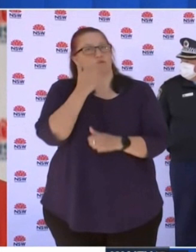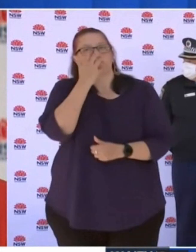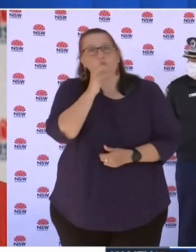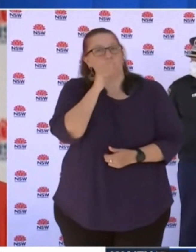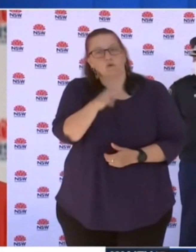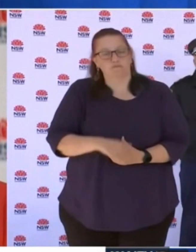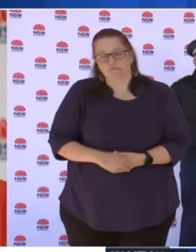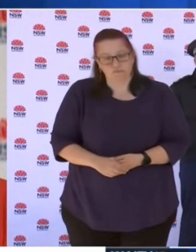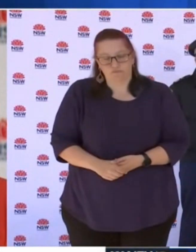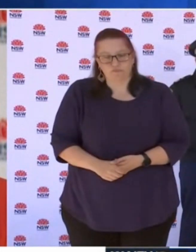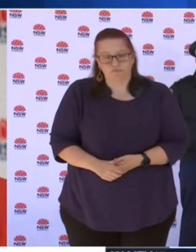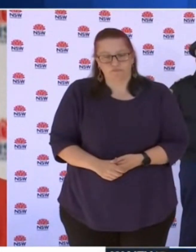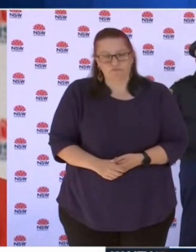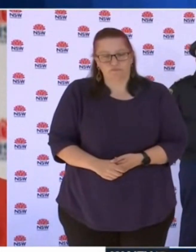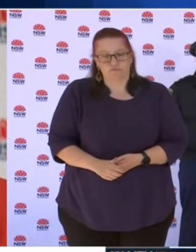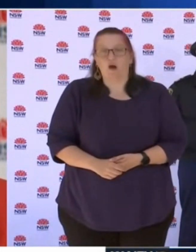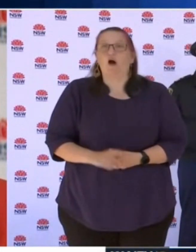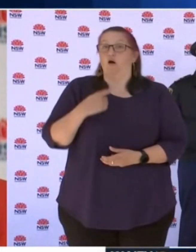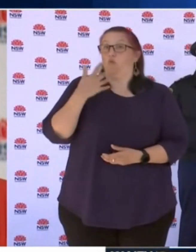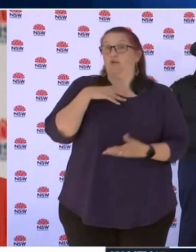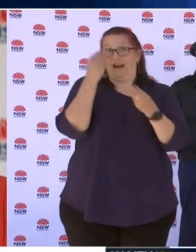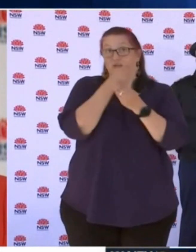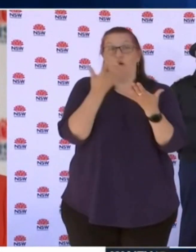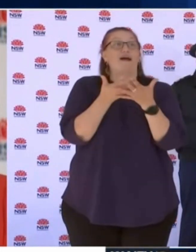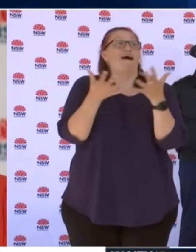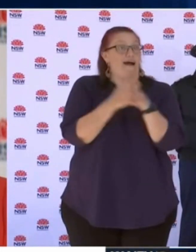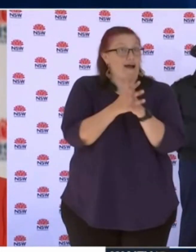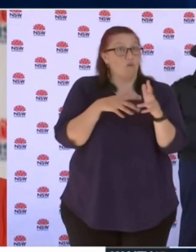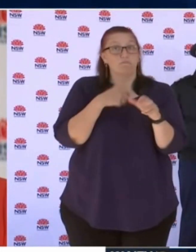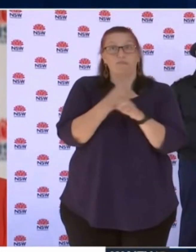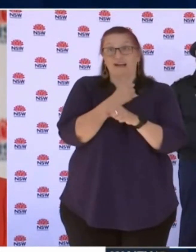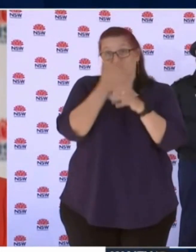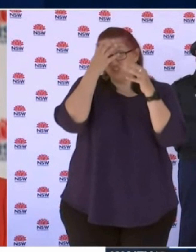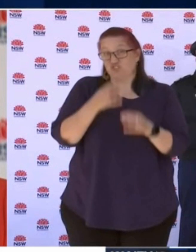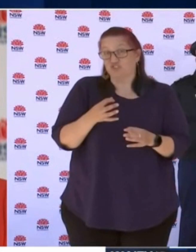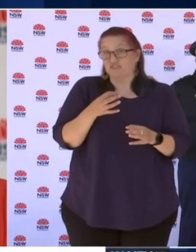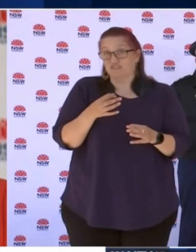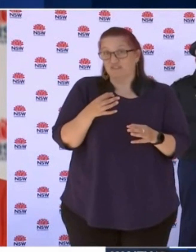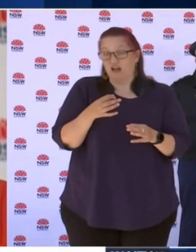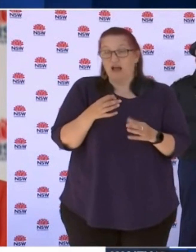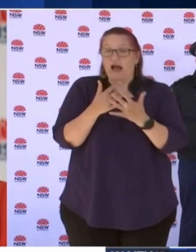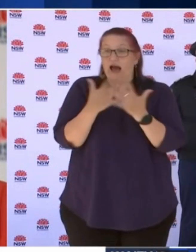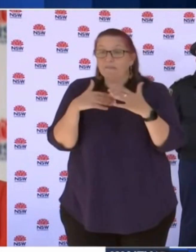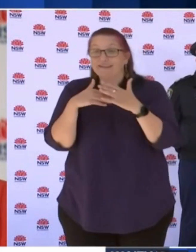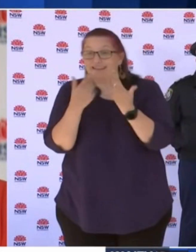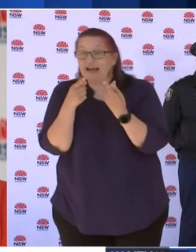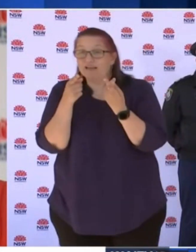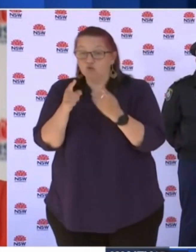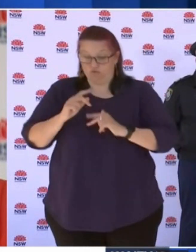we consider closely is those infectious days in the community. But we will see, one day we see